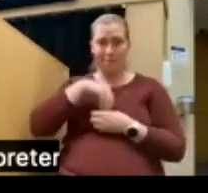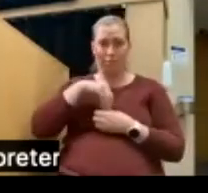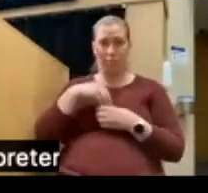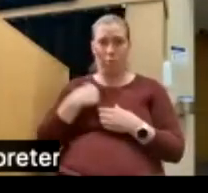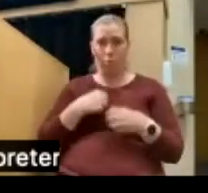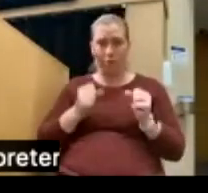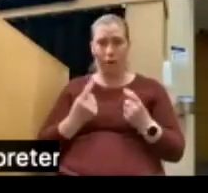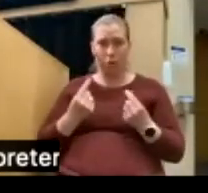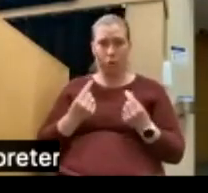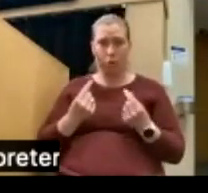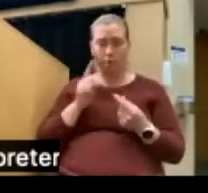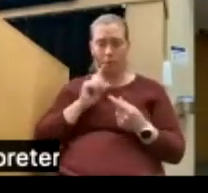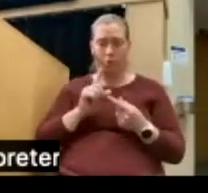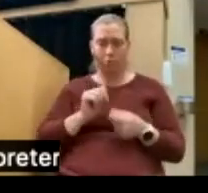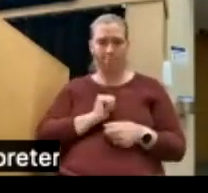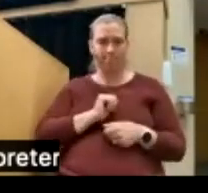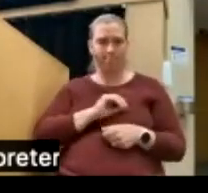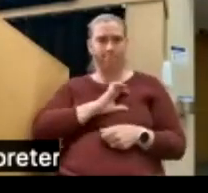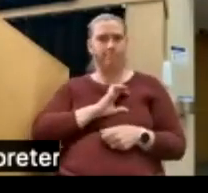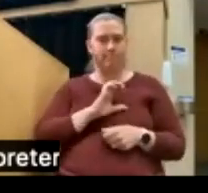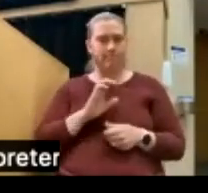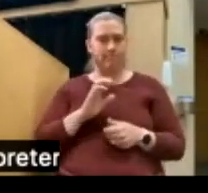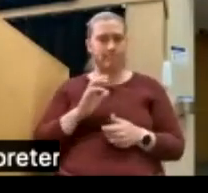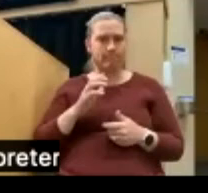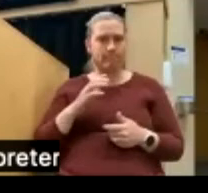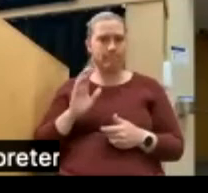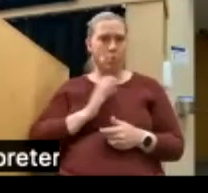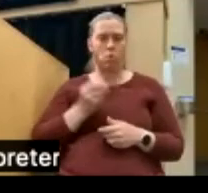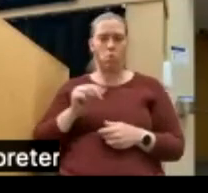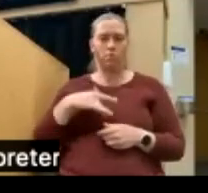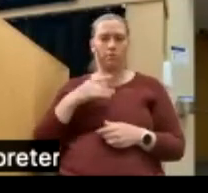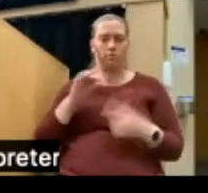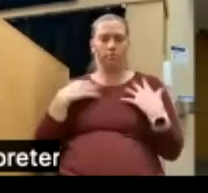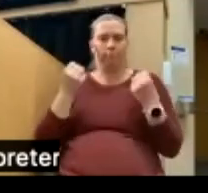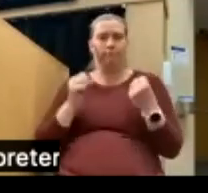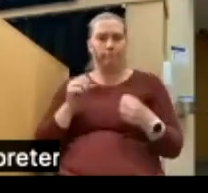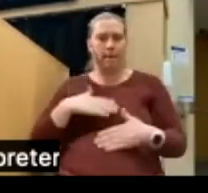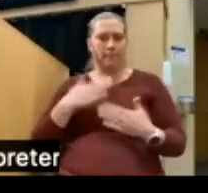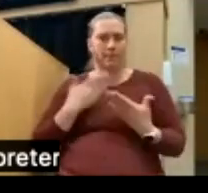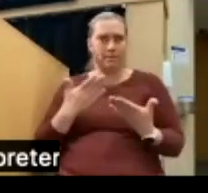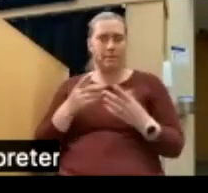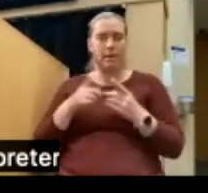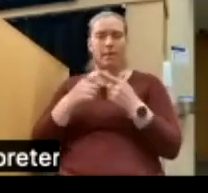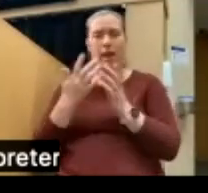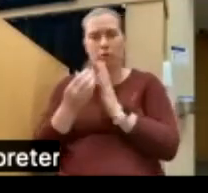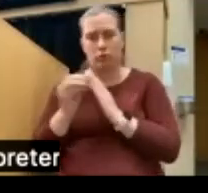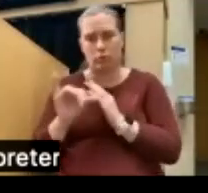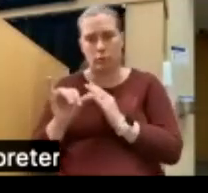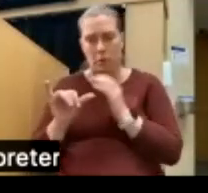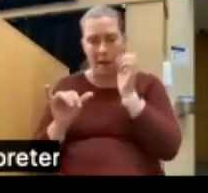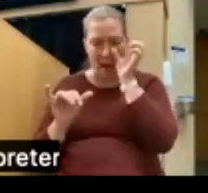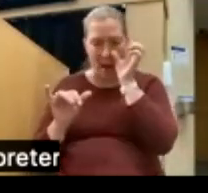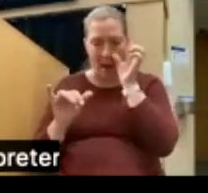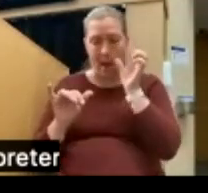among ourselves to boost our own sense of well-being and happiness. And then there's also things that we can do externally. And that's